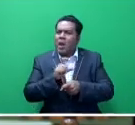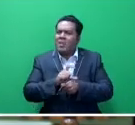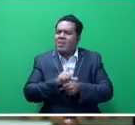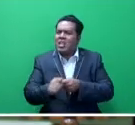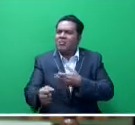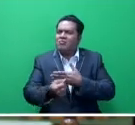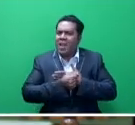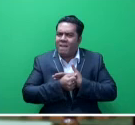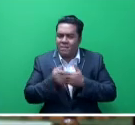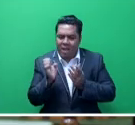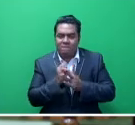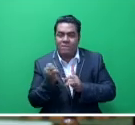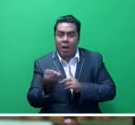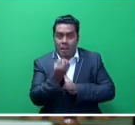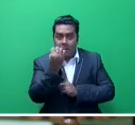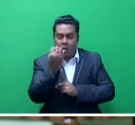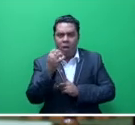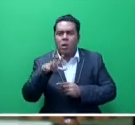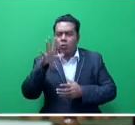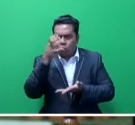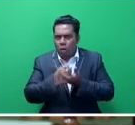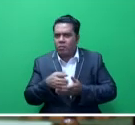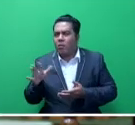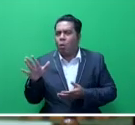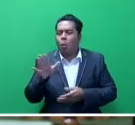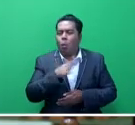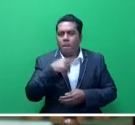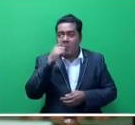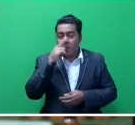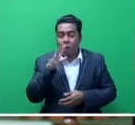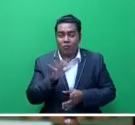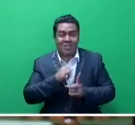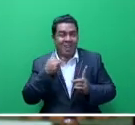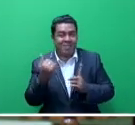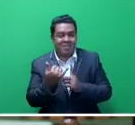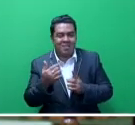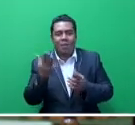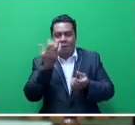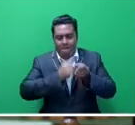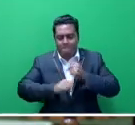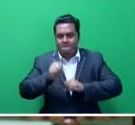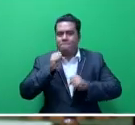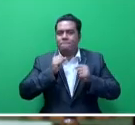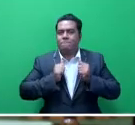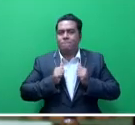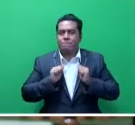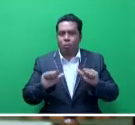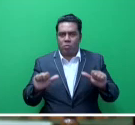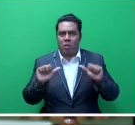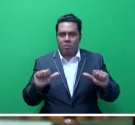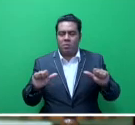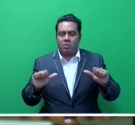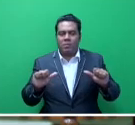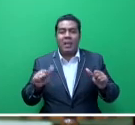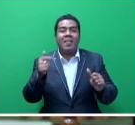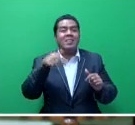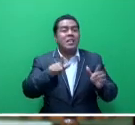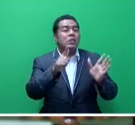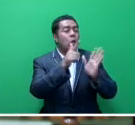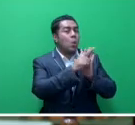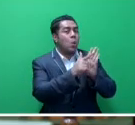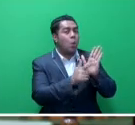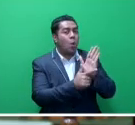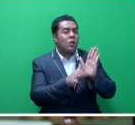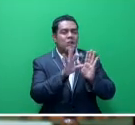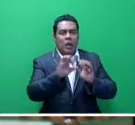environments and ensure that vulnerable members of society are protected. These laws, Mr. Speaker, sir, do